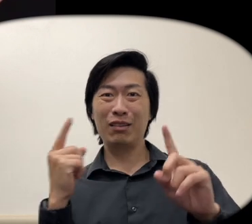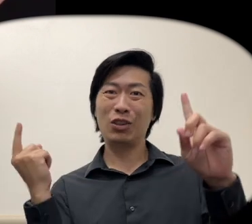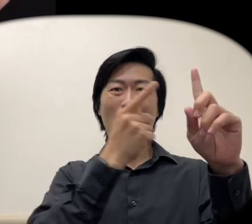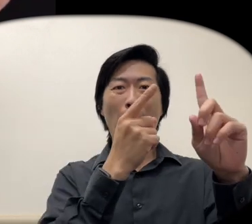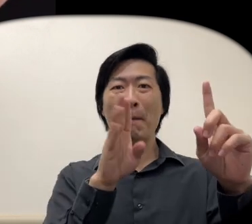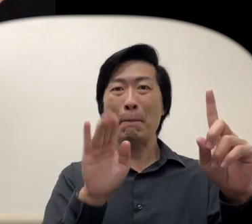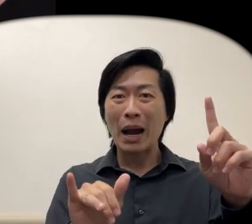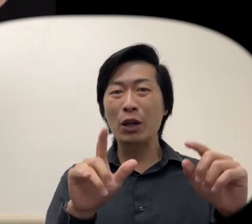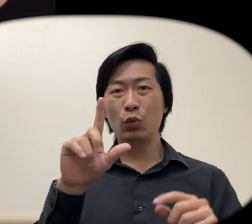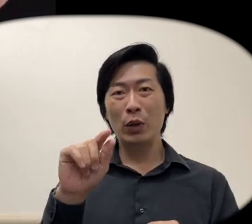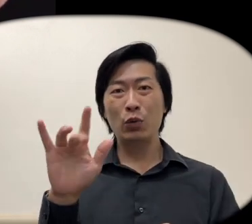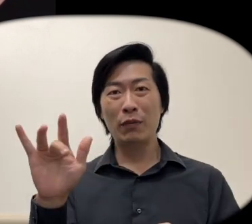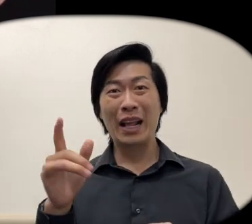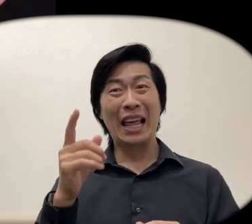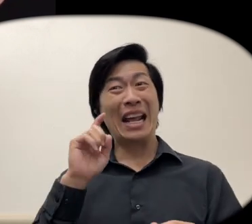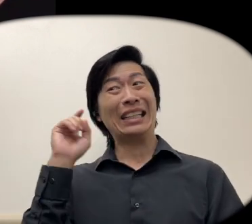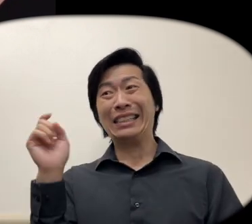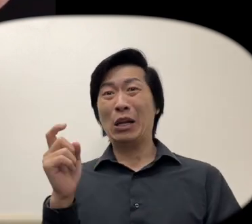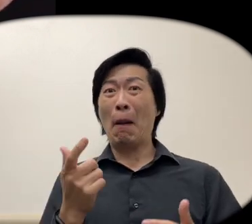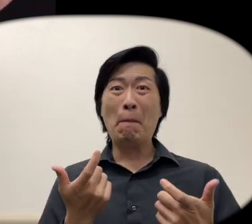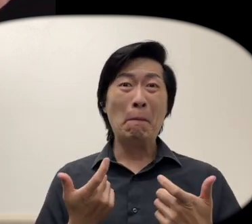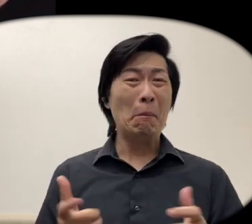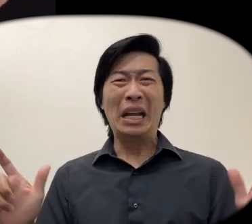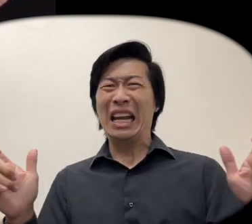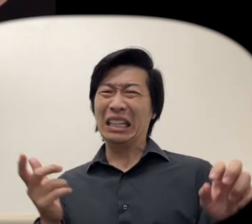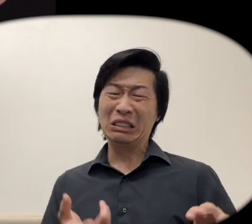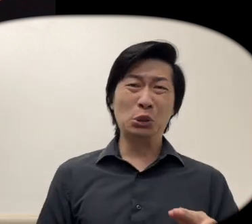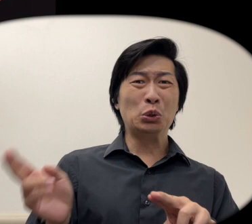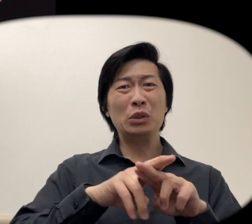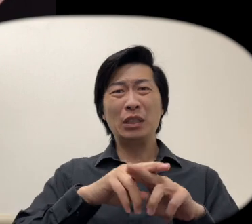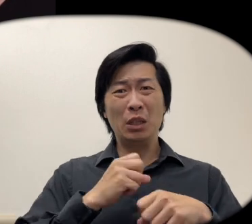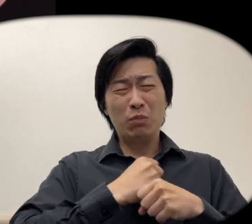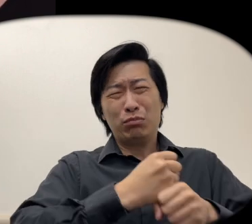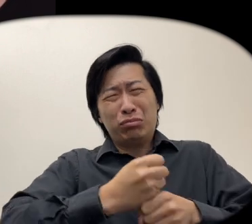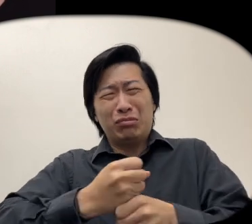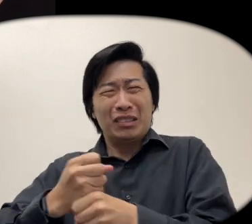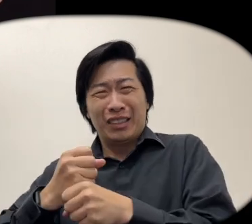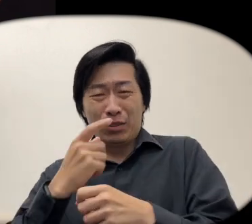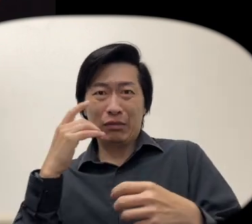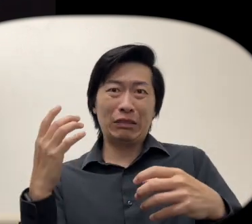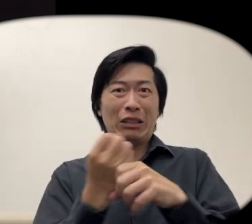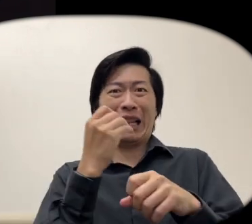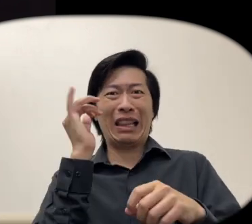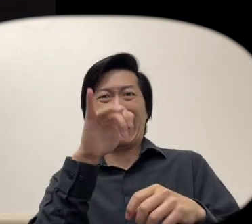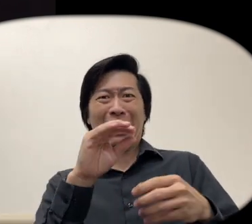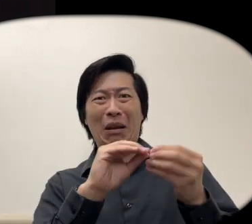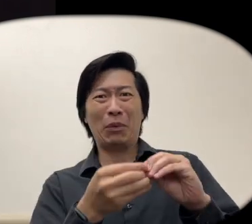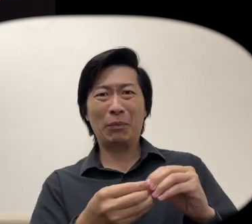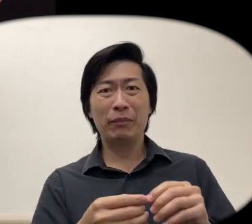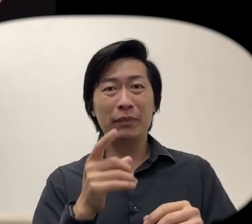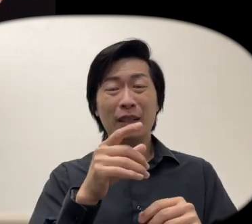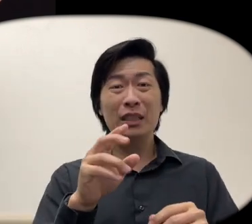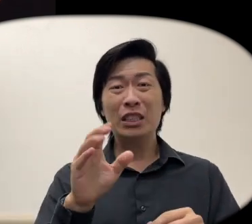a dramatic increase in production to be able to reach those levels. GM would need to grow 22% per quarter starting